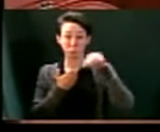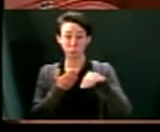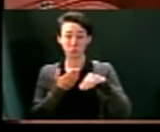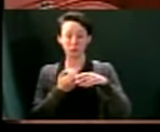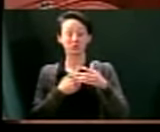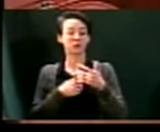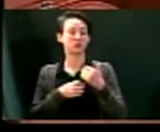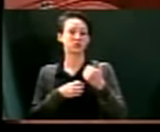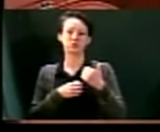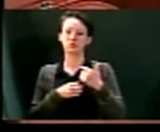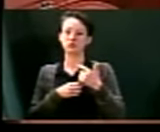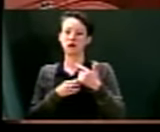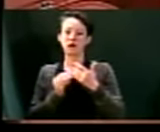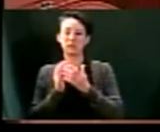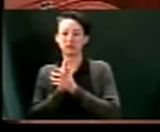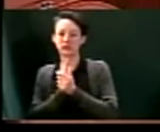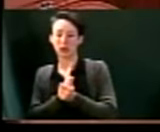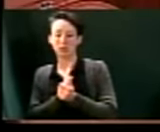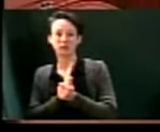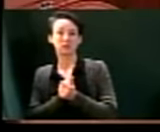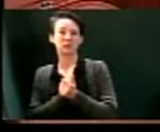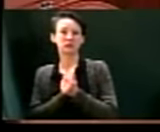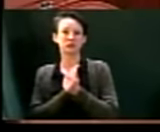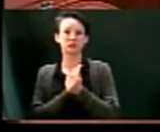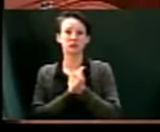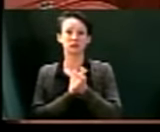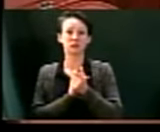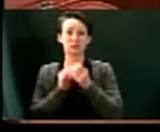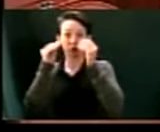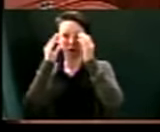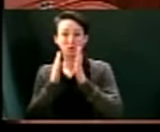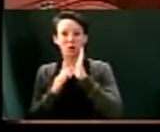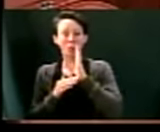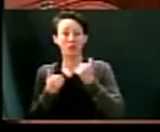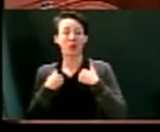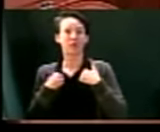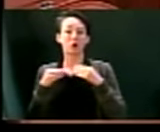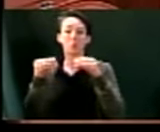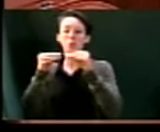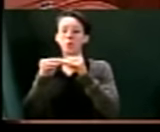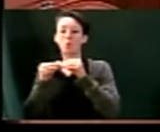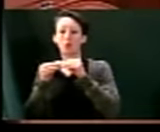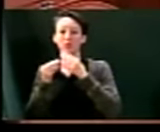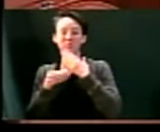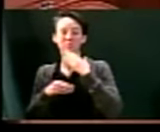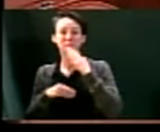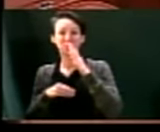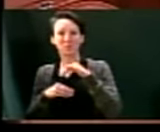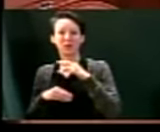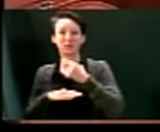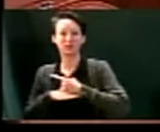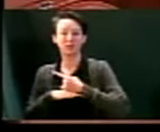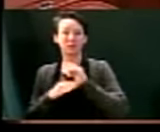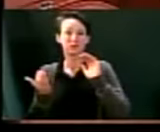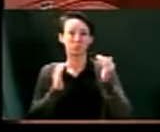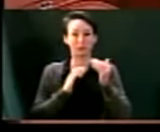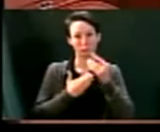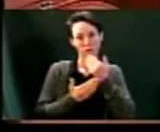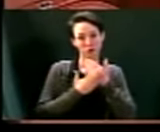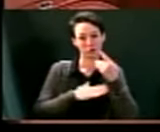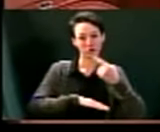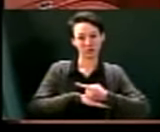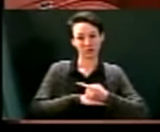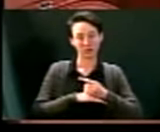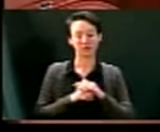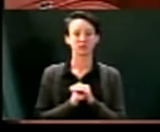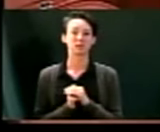and gifted teachers will have more bad days than good. Unless you're Ms. Franklin, apparently. Congratulations to